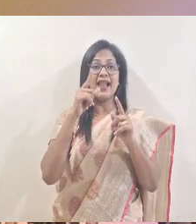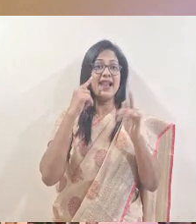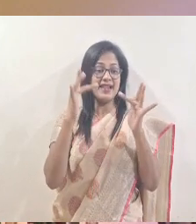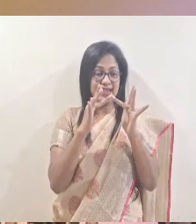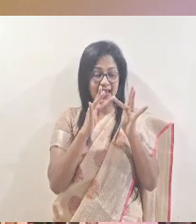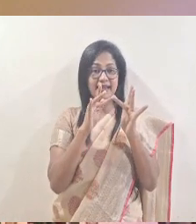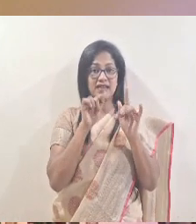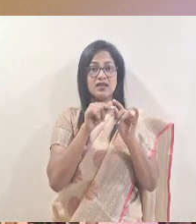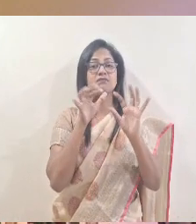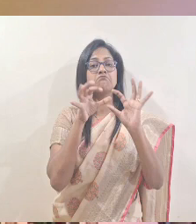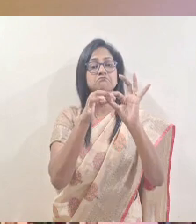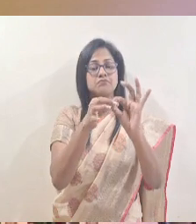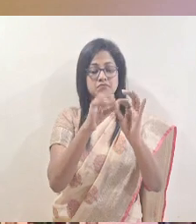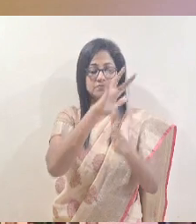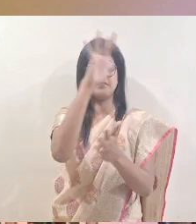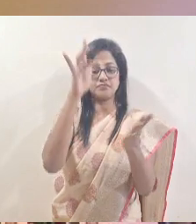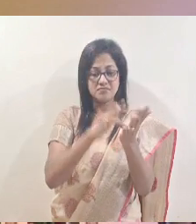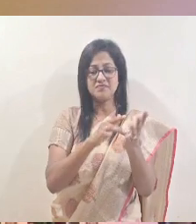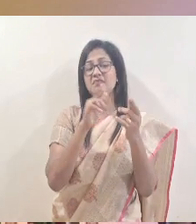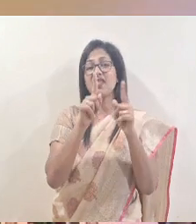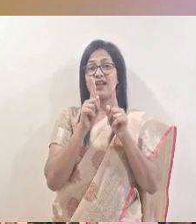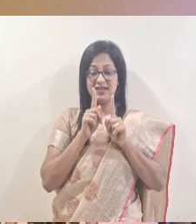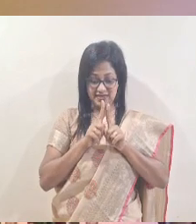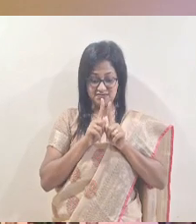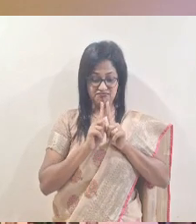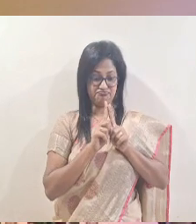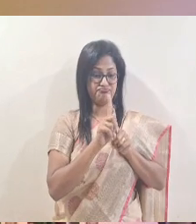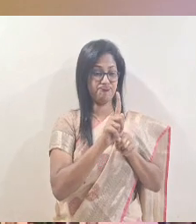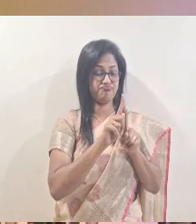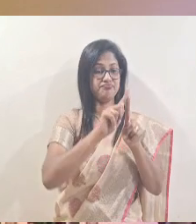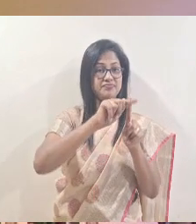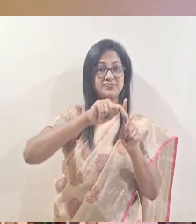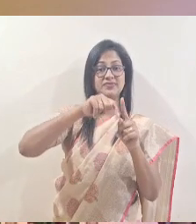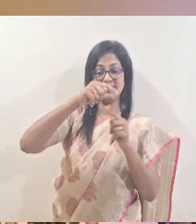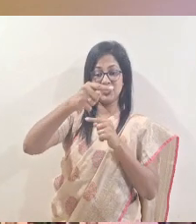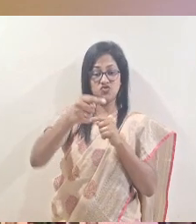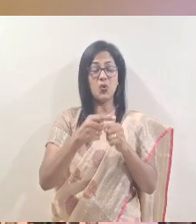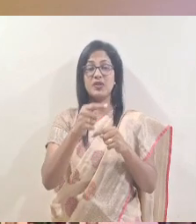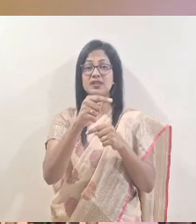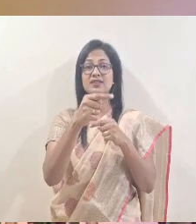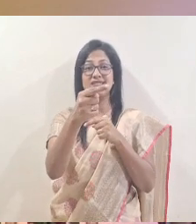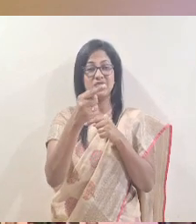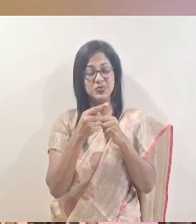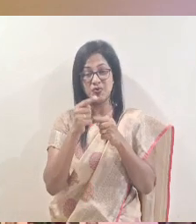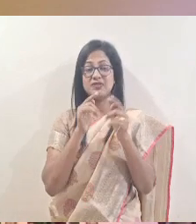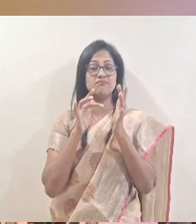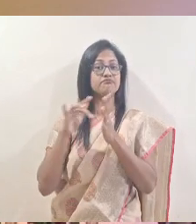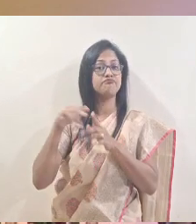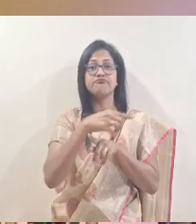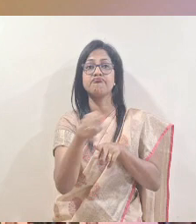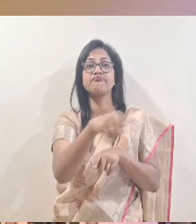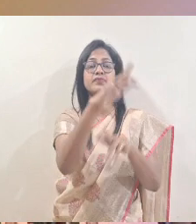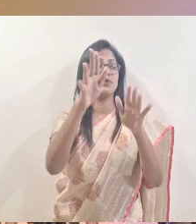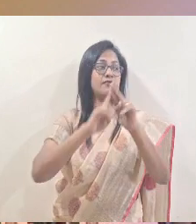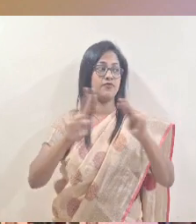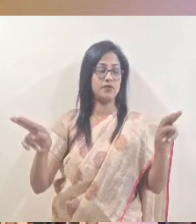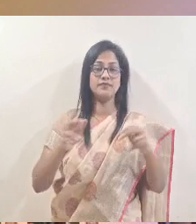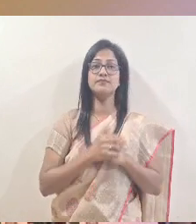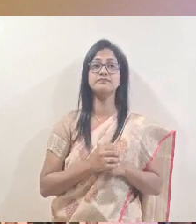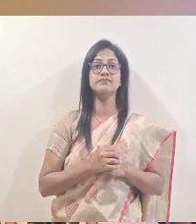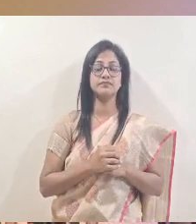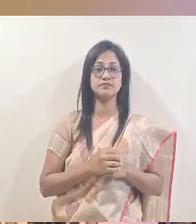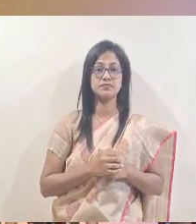a link-based centrality. So how many times a link has been in the shortest paths of across the network.